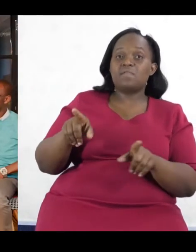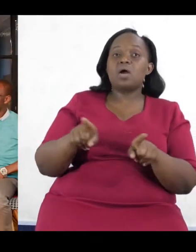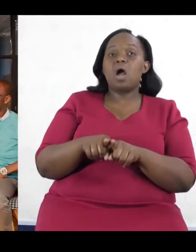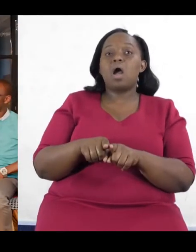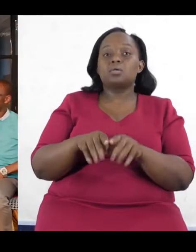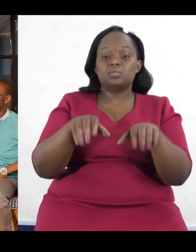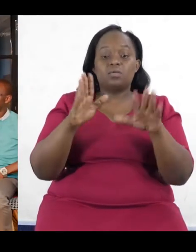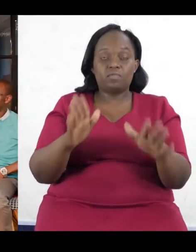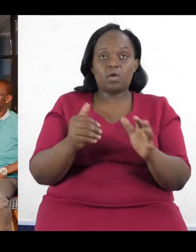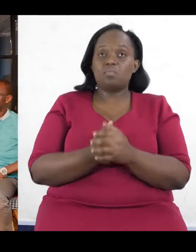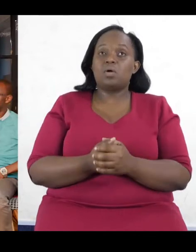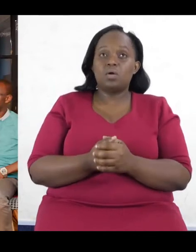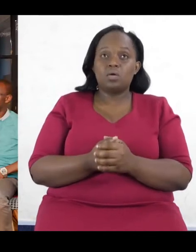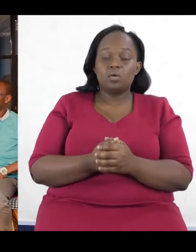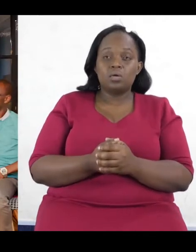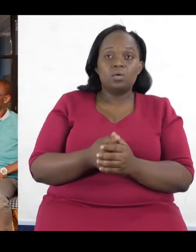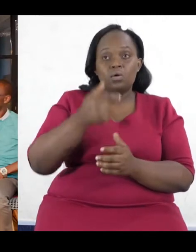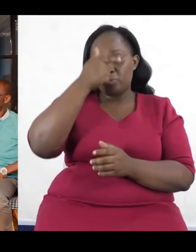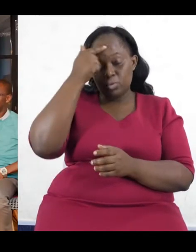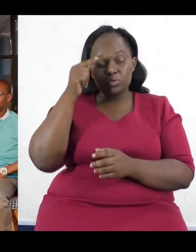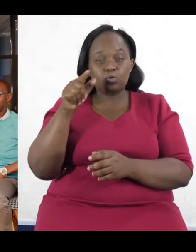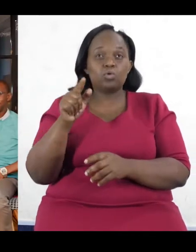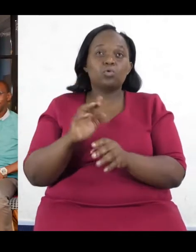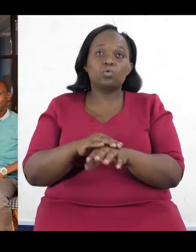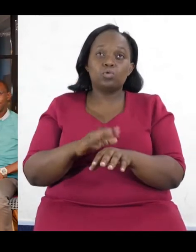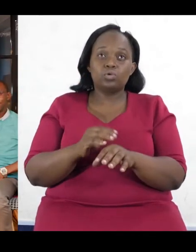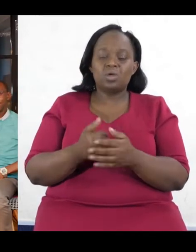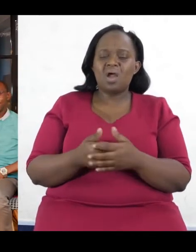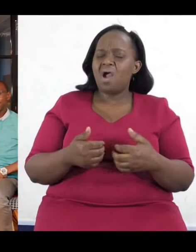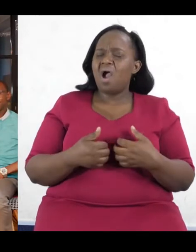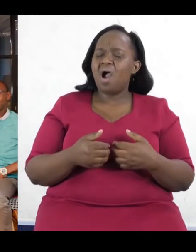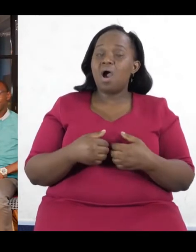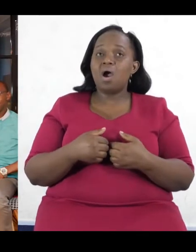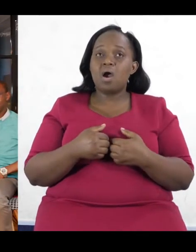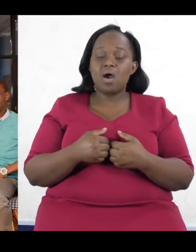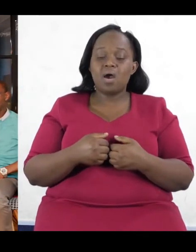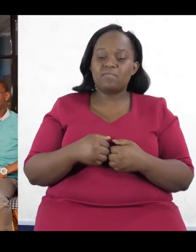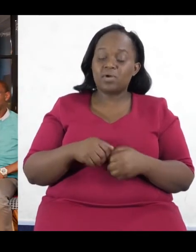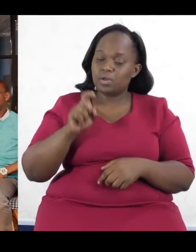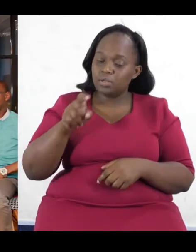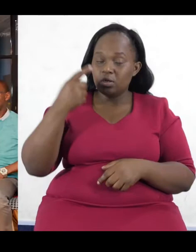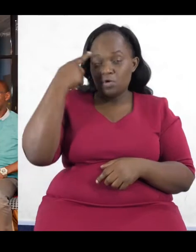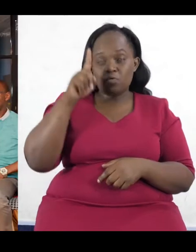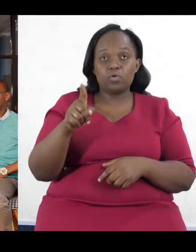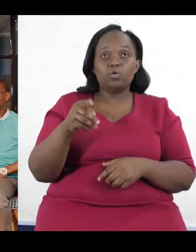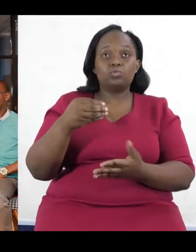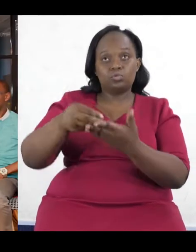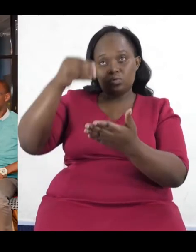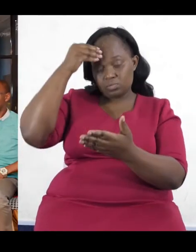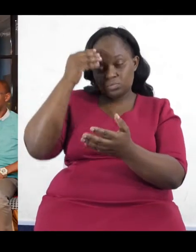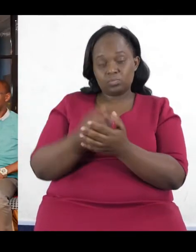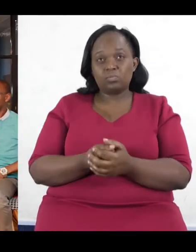to actually partake all these recommendations we are giving, there is need for you to be enabled. So do you